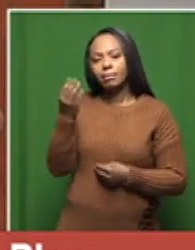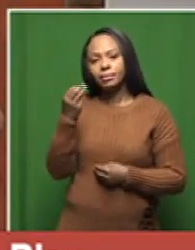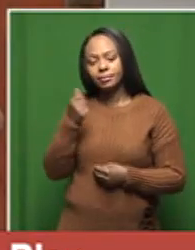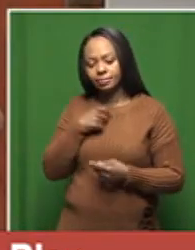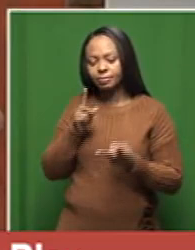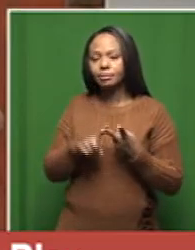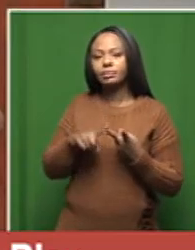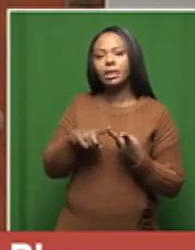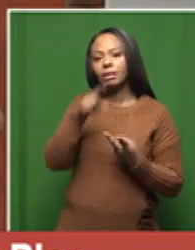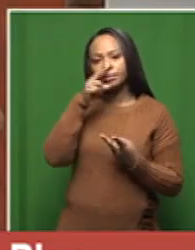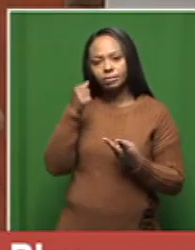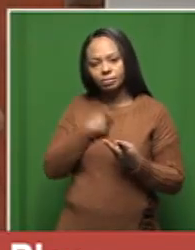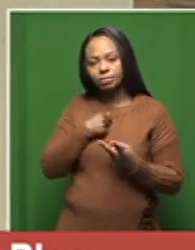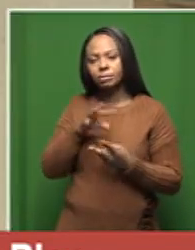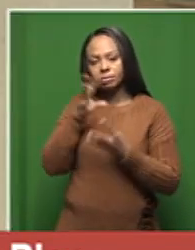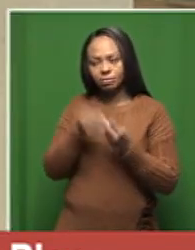no doubts.